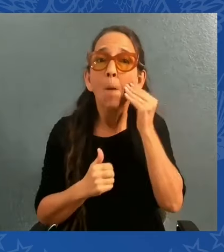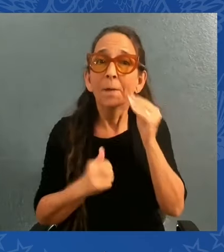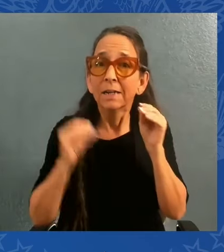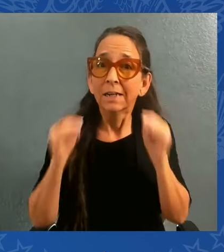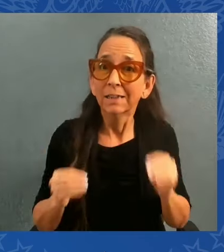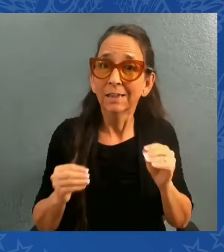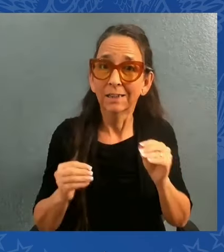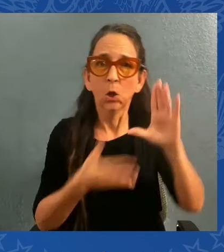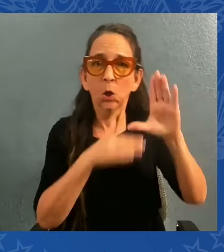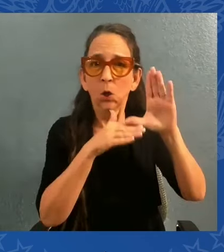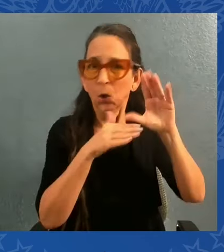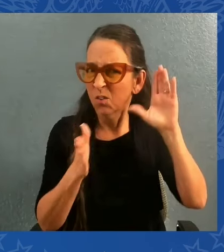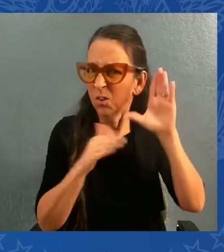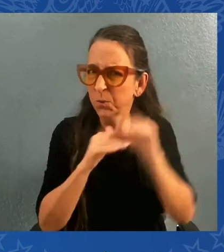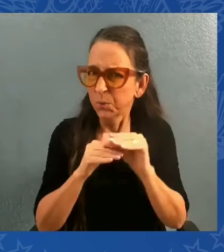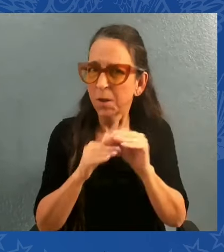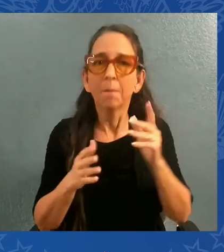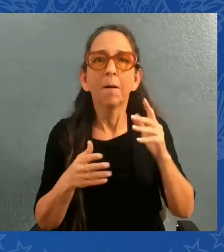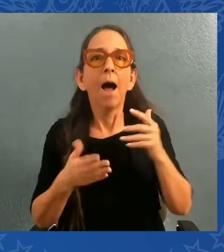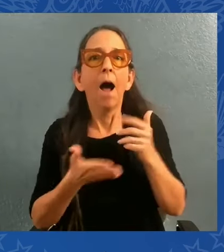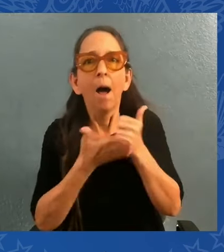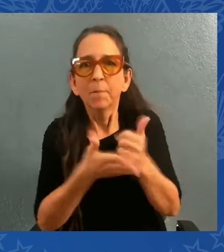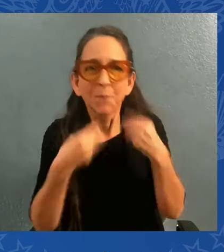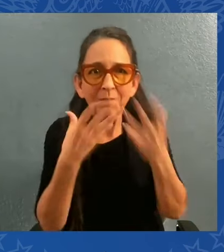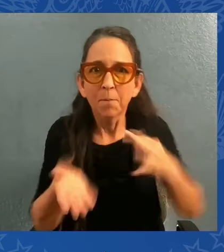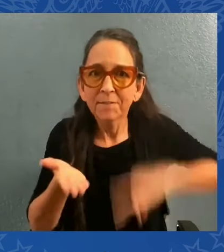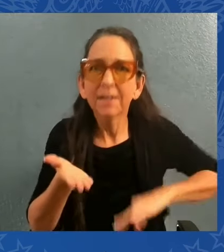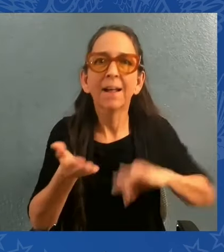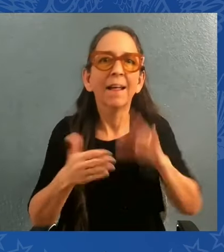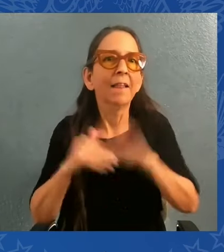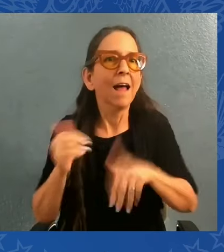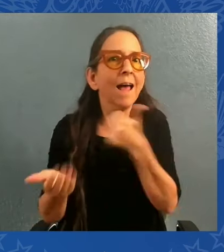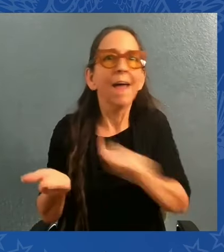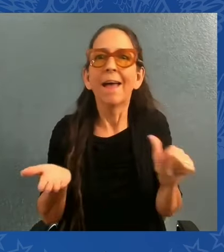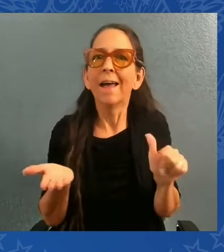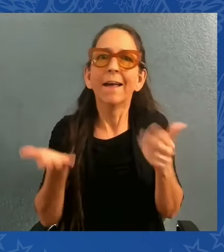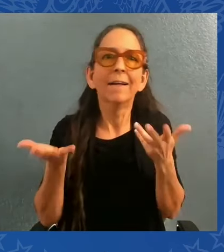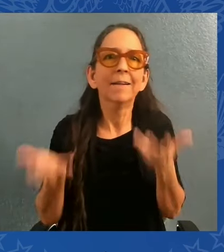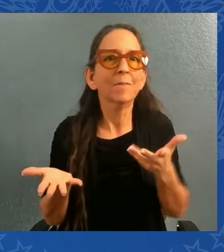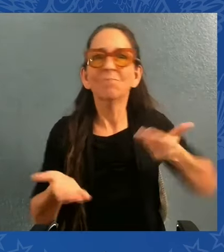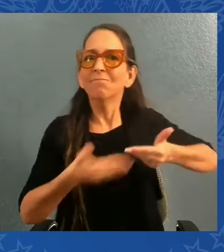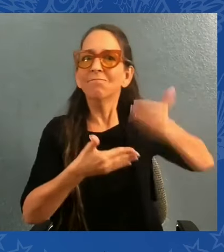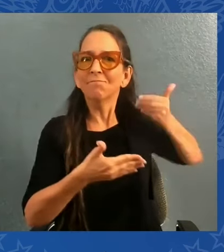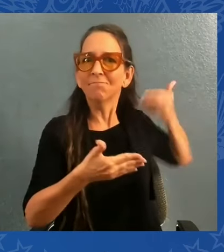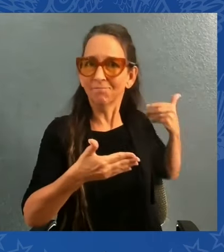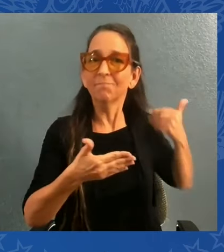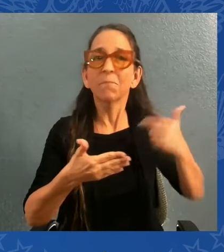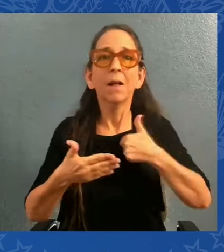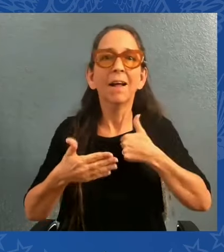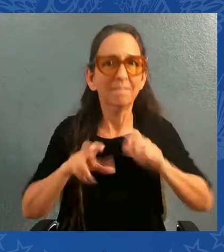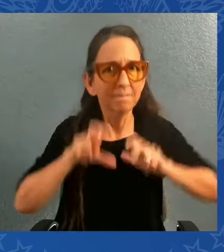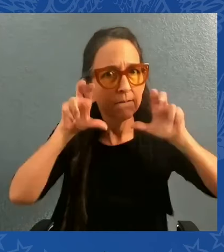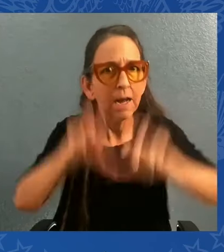to more veterans than any ever before in VA history. We've invested record resources to reduce the